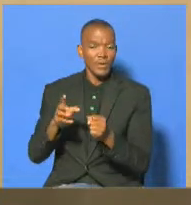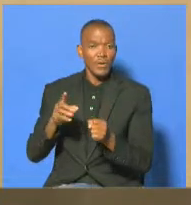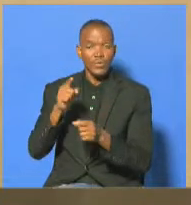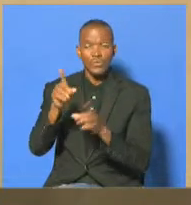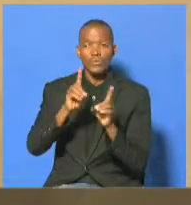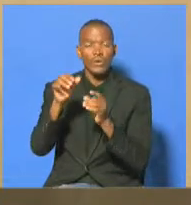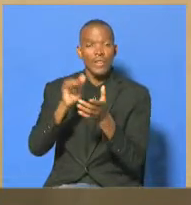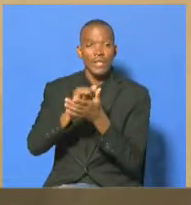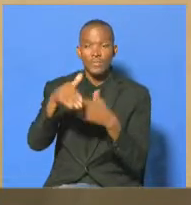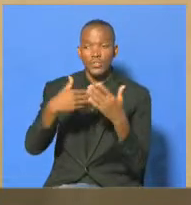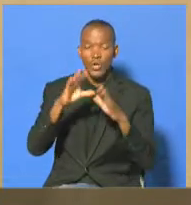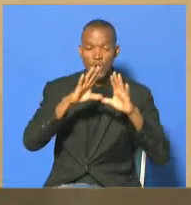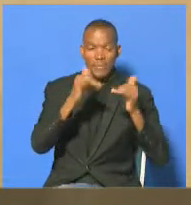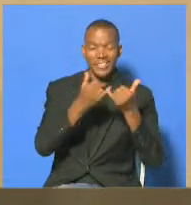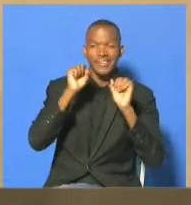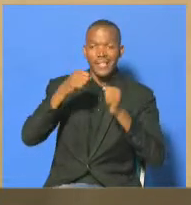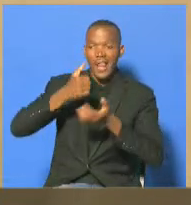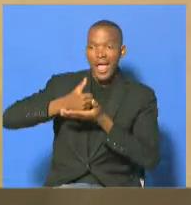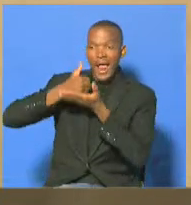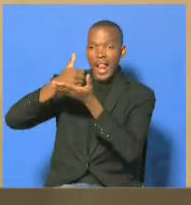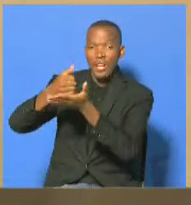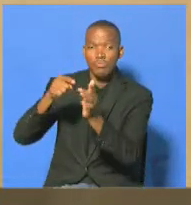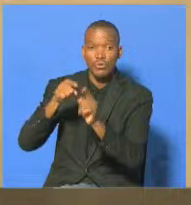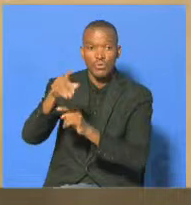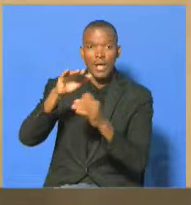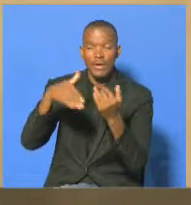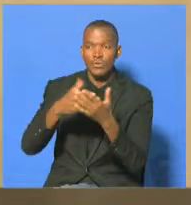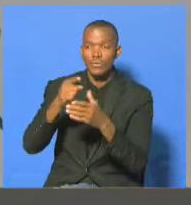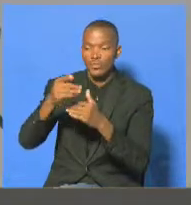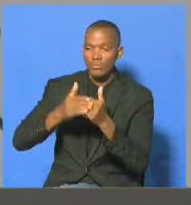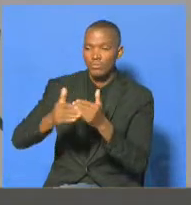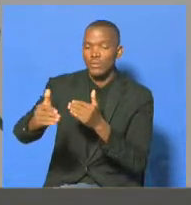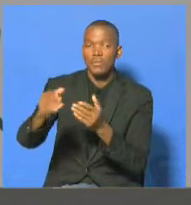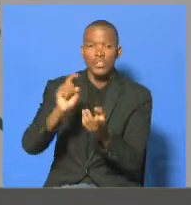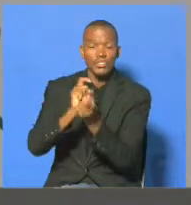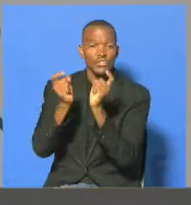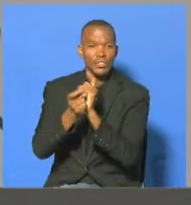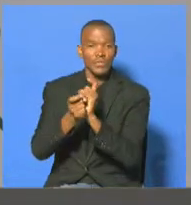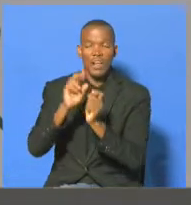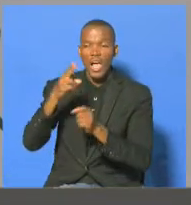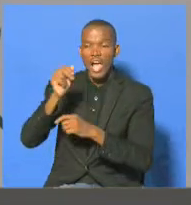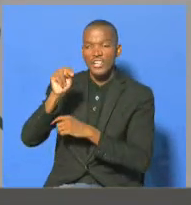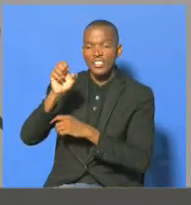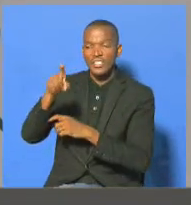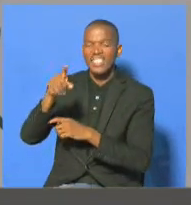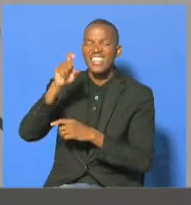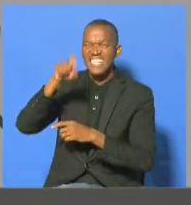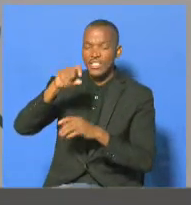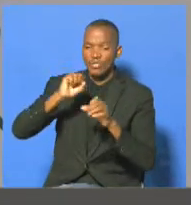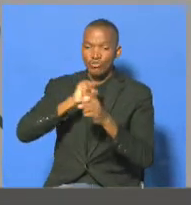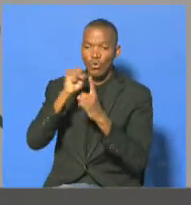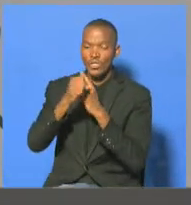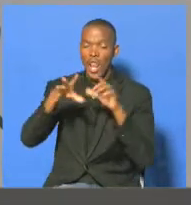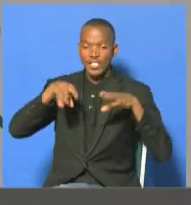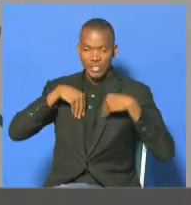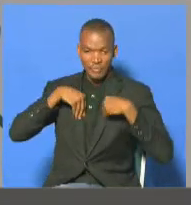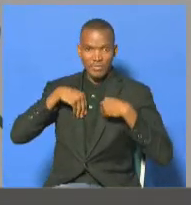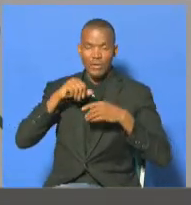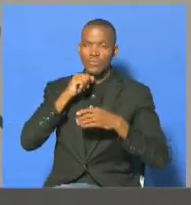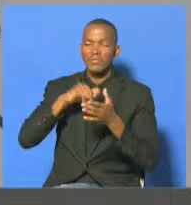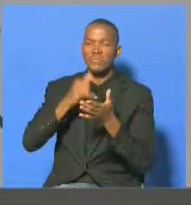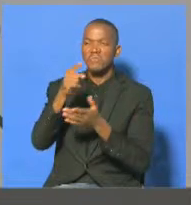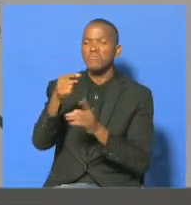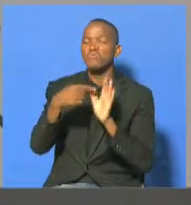hunting community can help pave the way towards biodiversity. Hunting needs social acceptance, which is not evenly